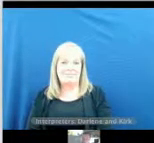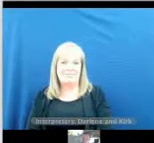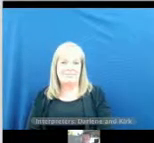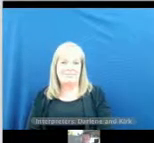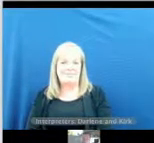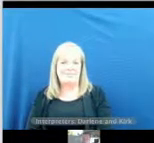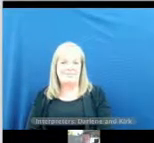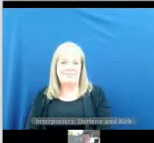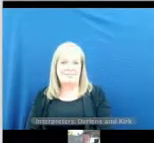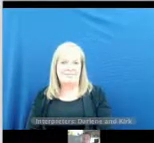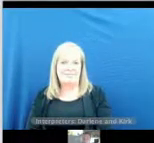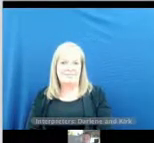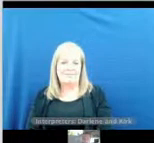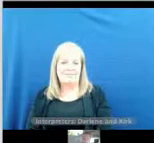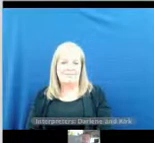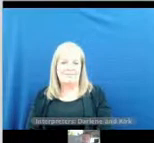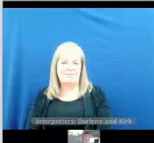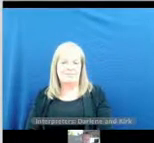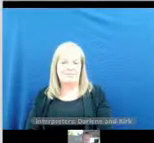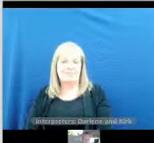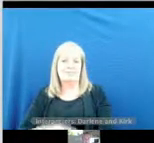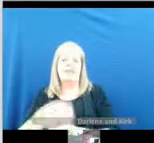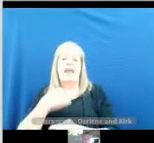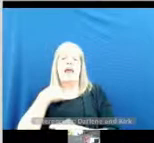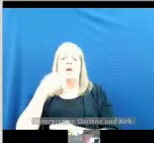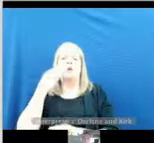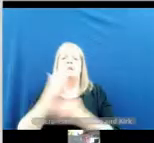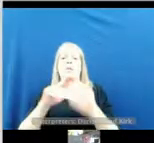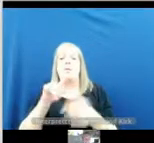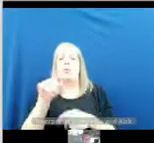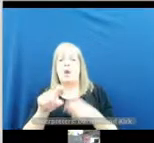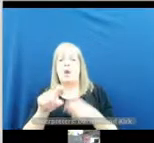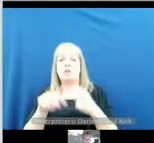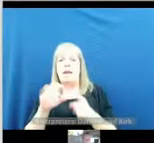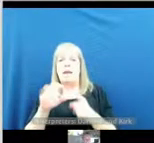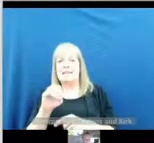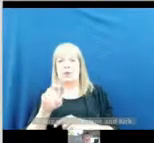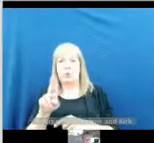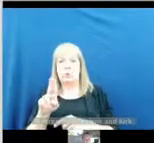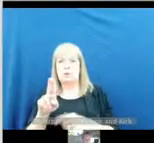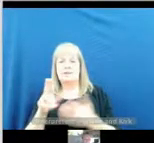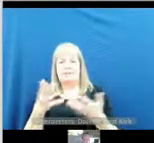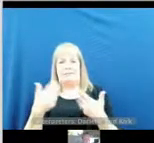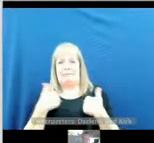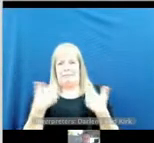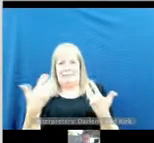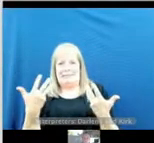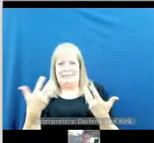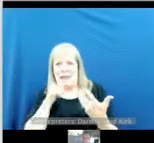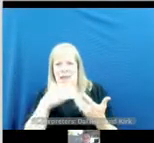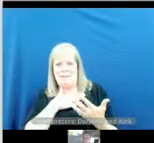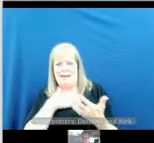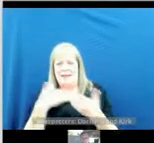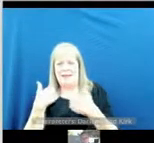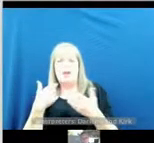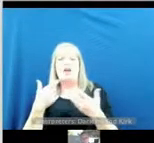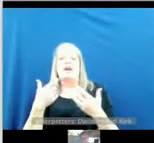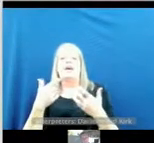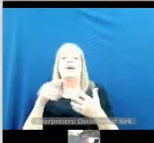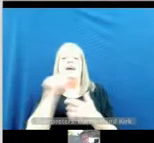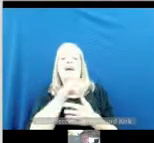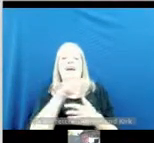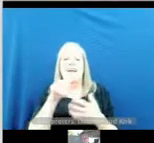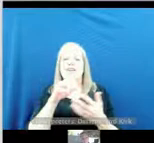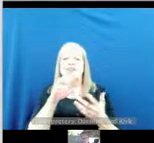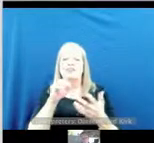I know there's some questions about CEUs and things like that are kind of off of my list for tonight, and Dorothy, you're welcome. So